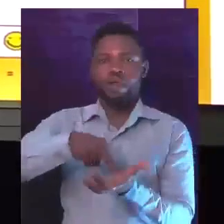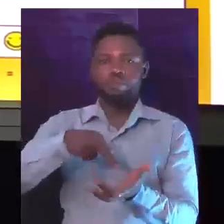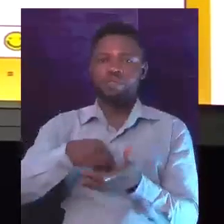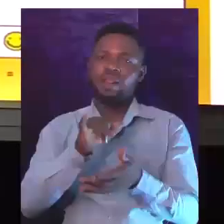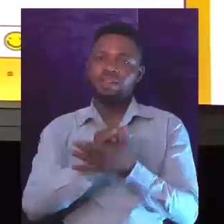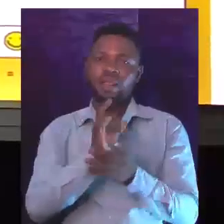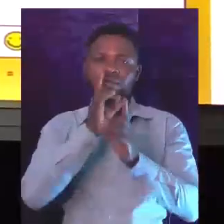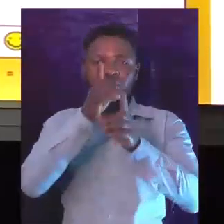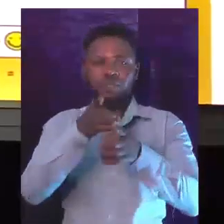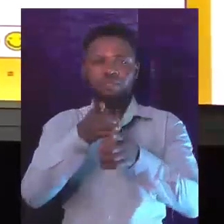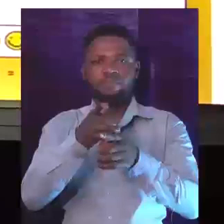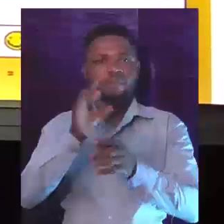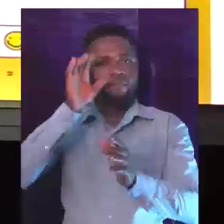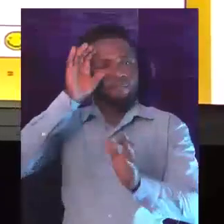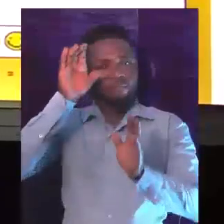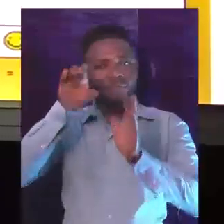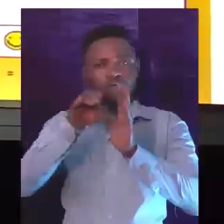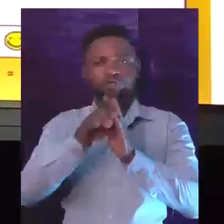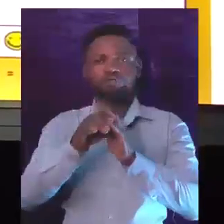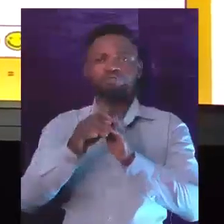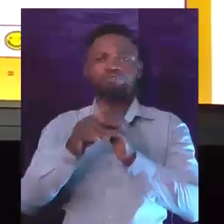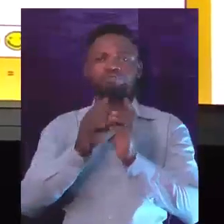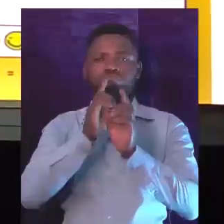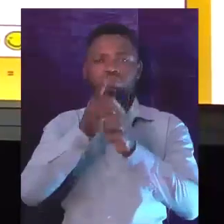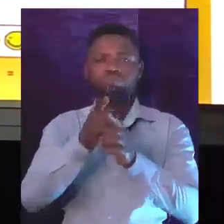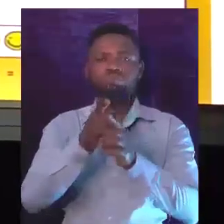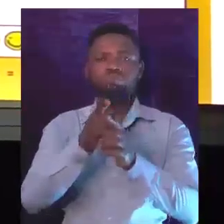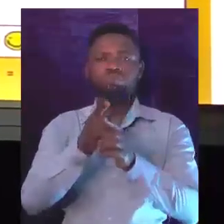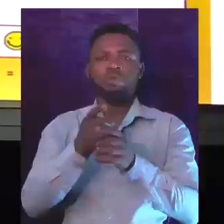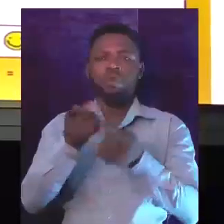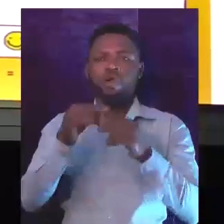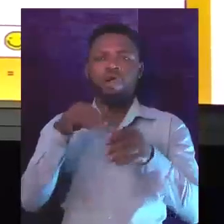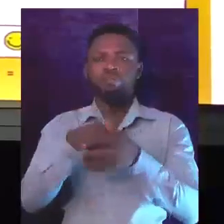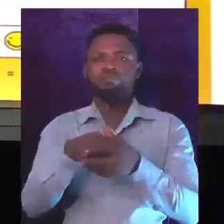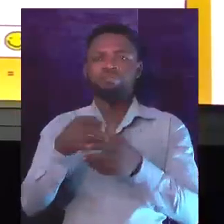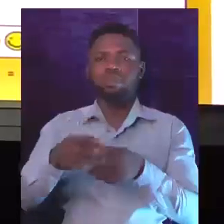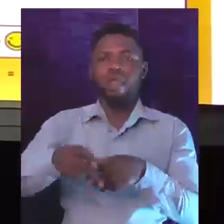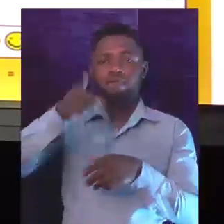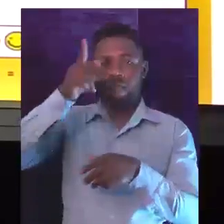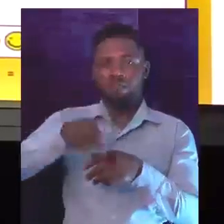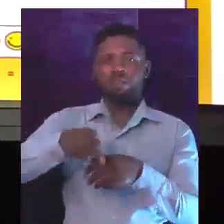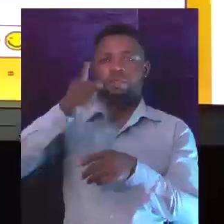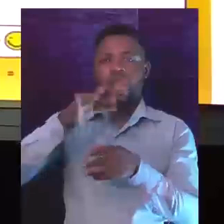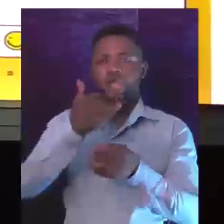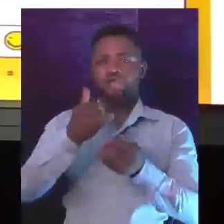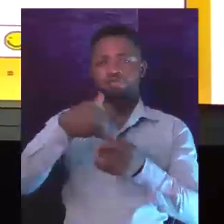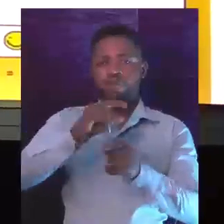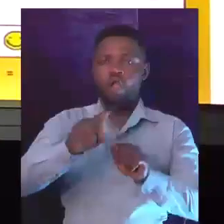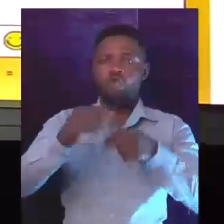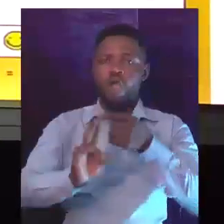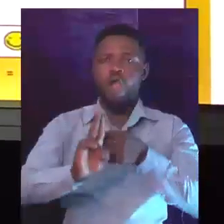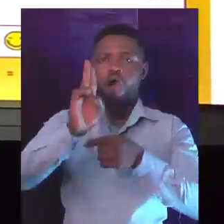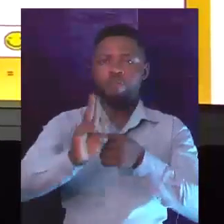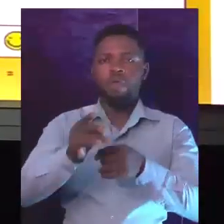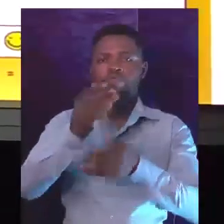that data. Now, pictograms come in vertical form like this one here. They go up, okay,